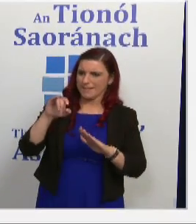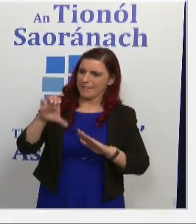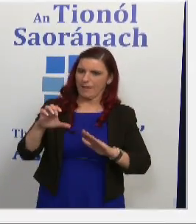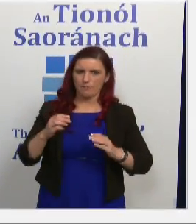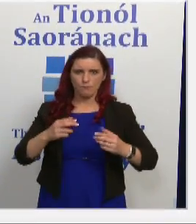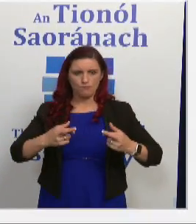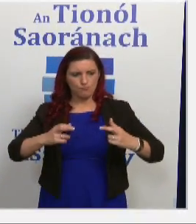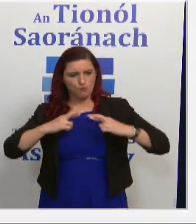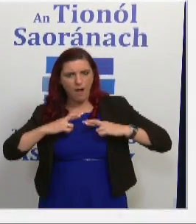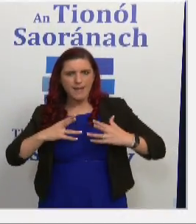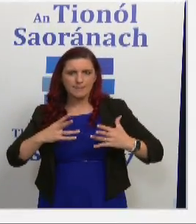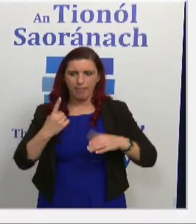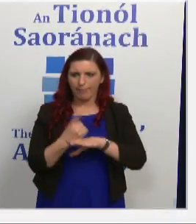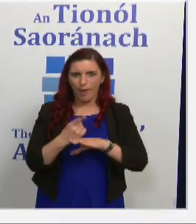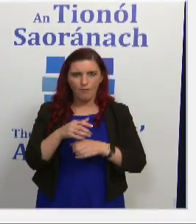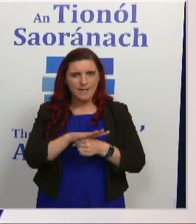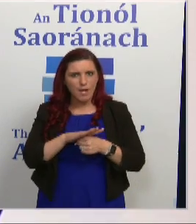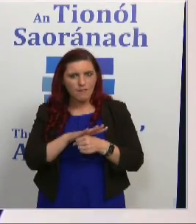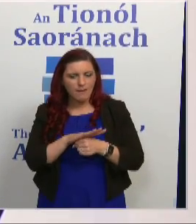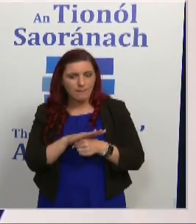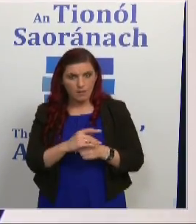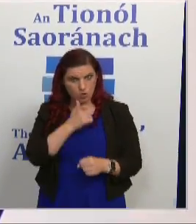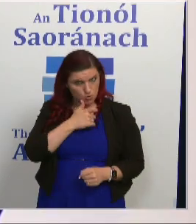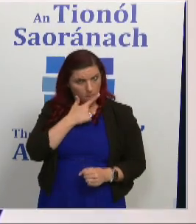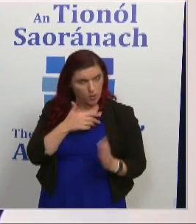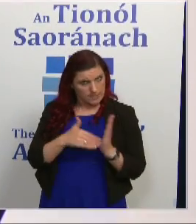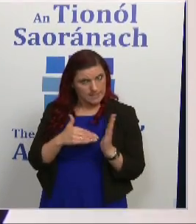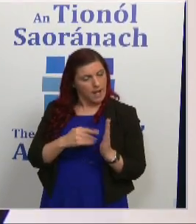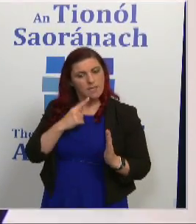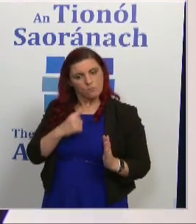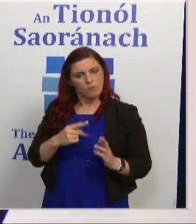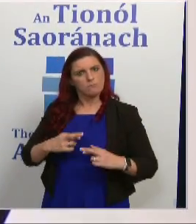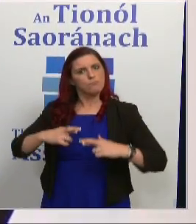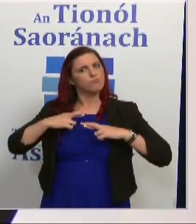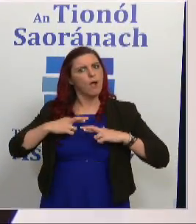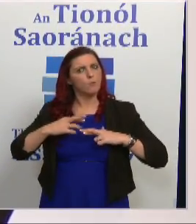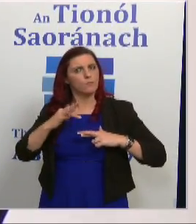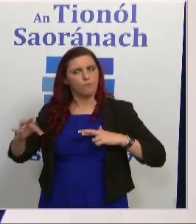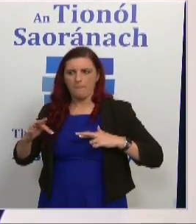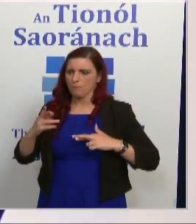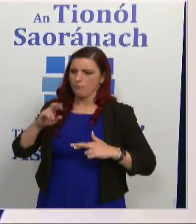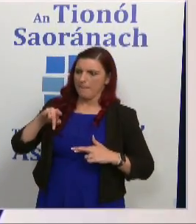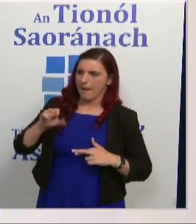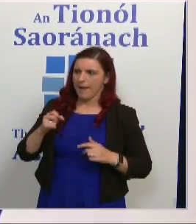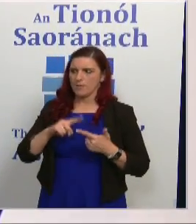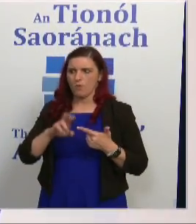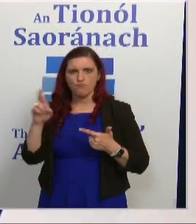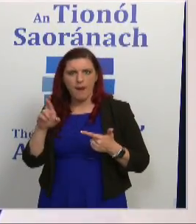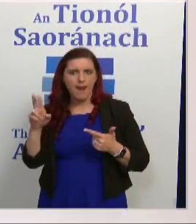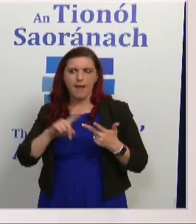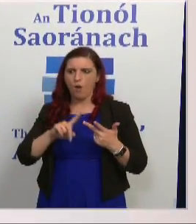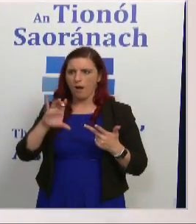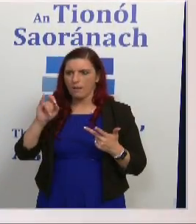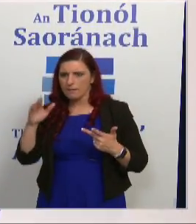that town, okay? There were Dubliners, but they were also proud of their Rathmines or Ranelagh or Clontarf